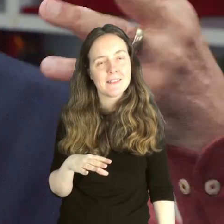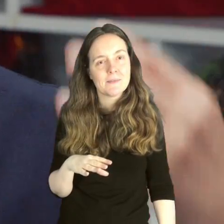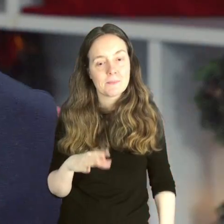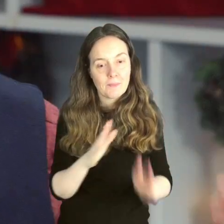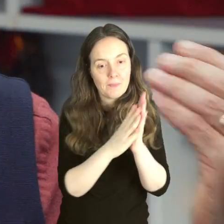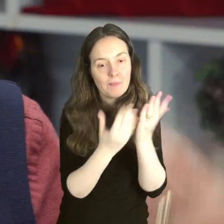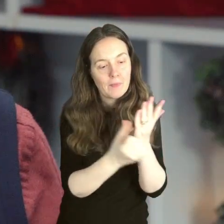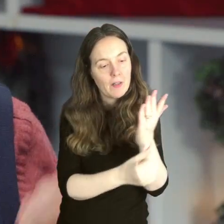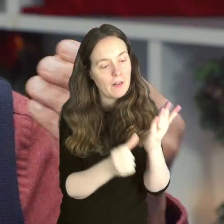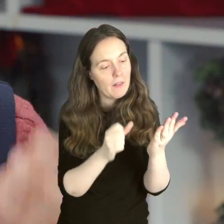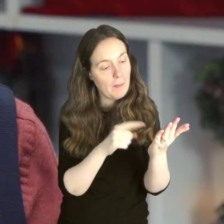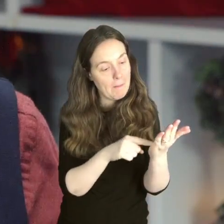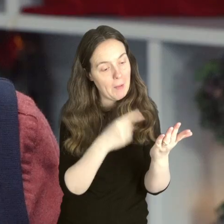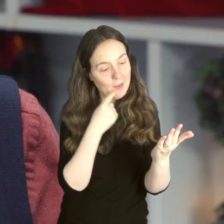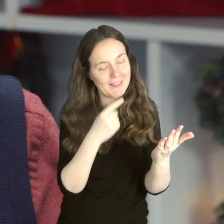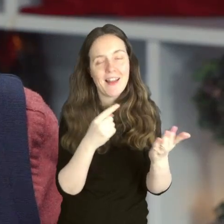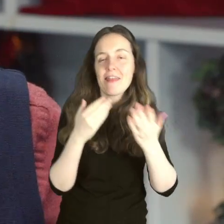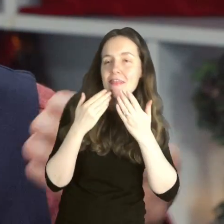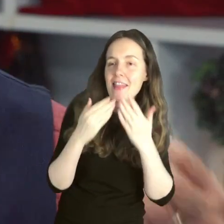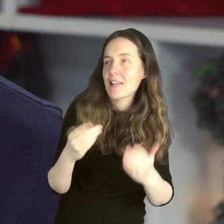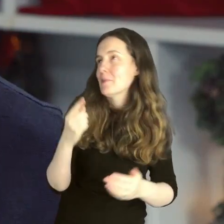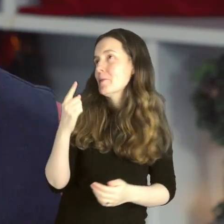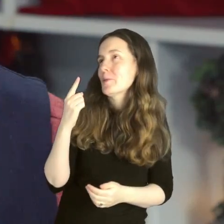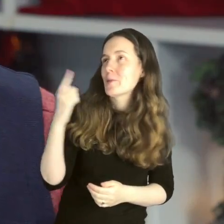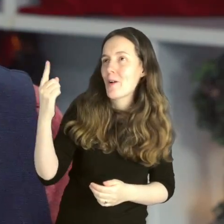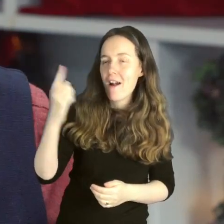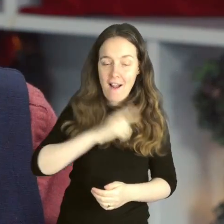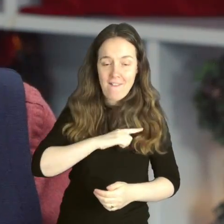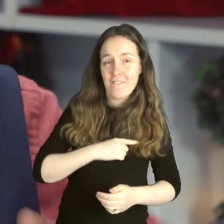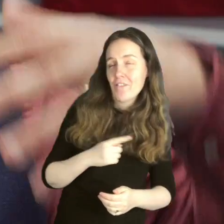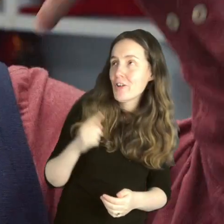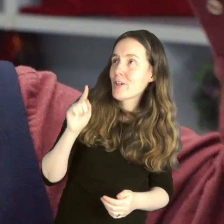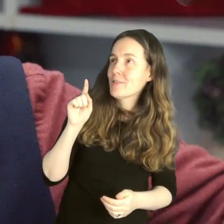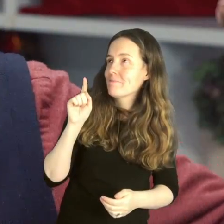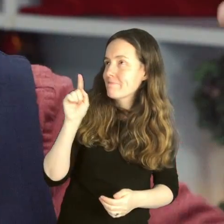says, thanks be to God for his